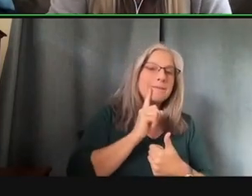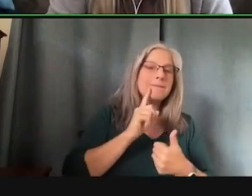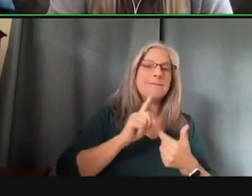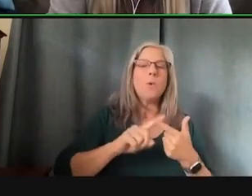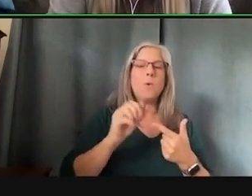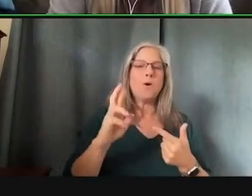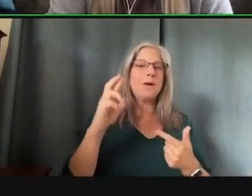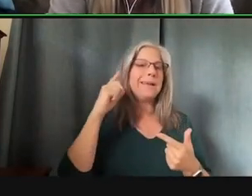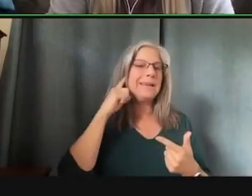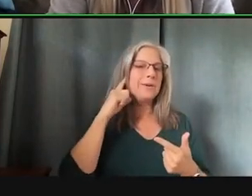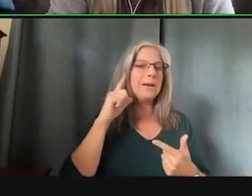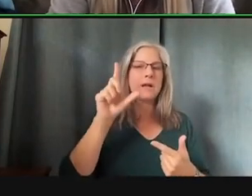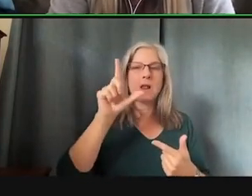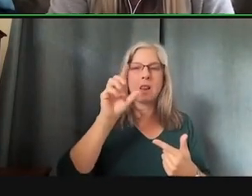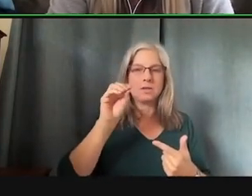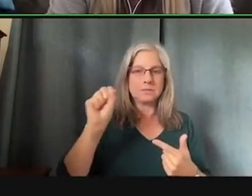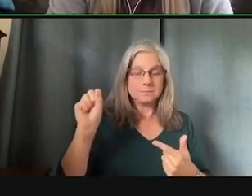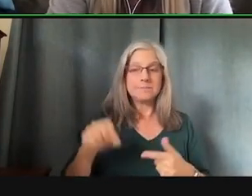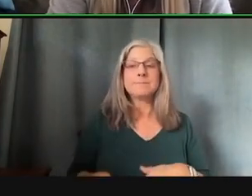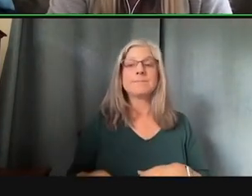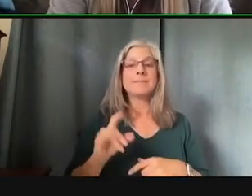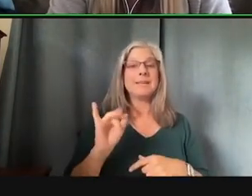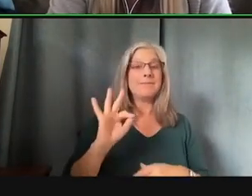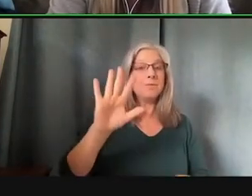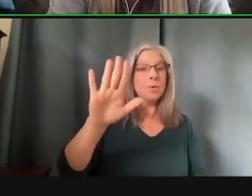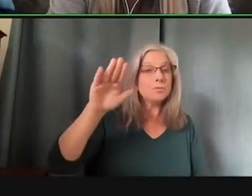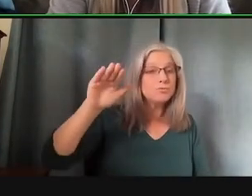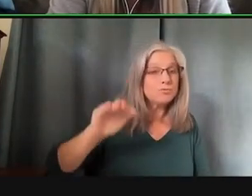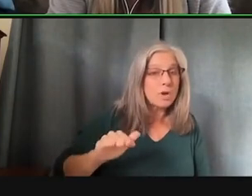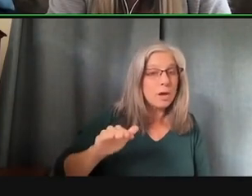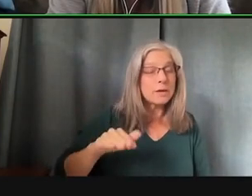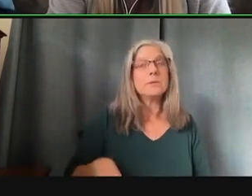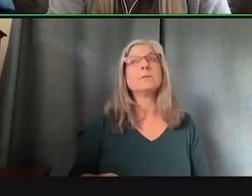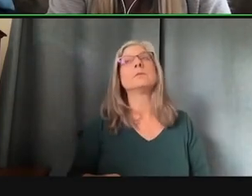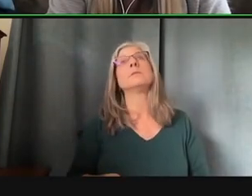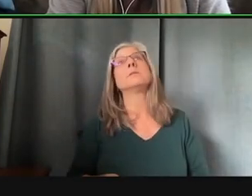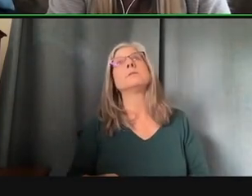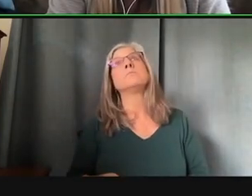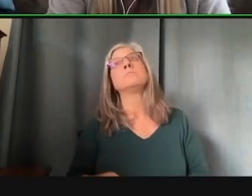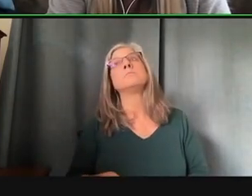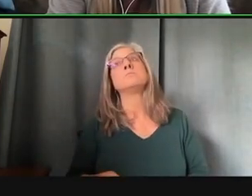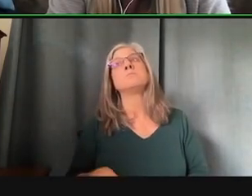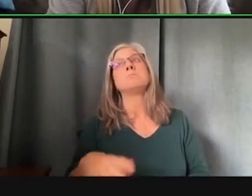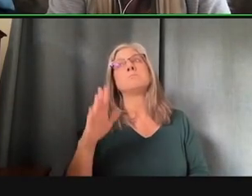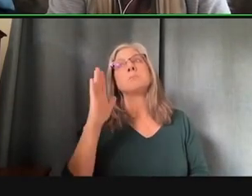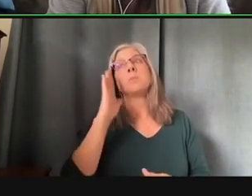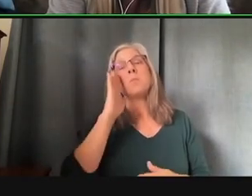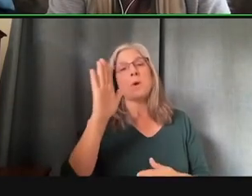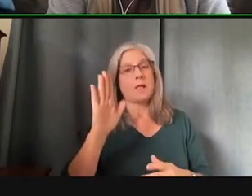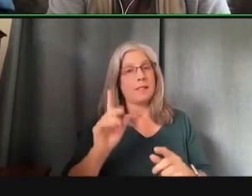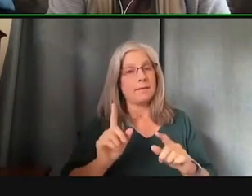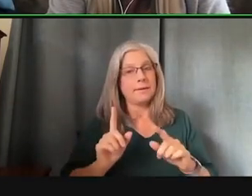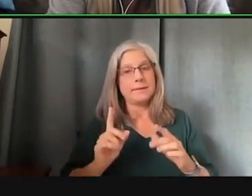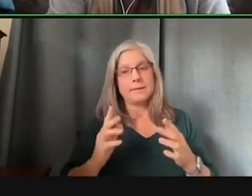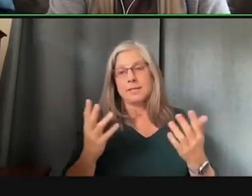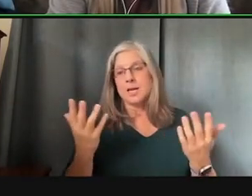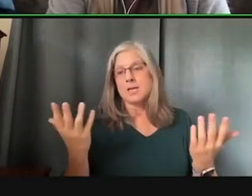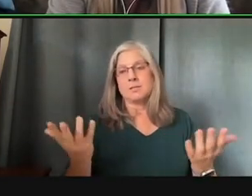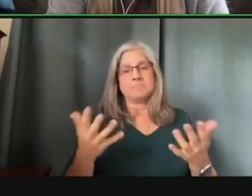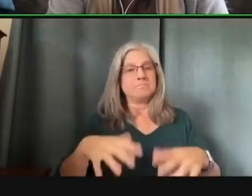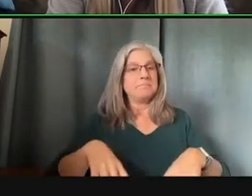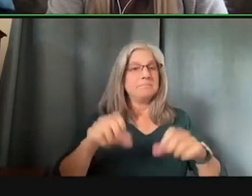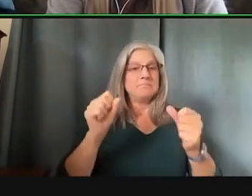loss. But if your child is also going to go on and maybe take some